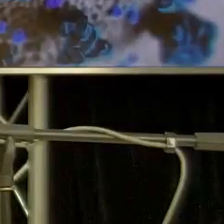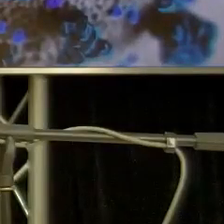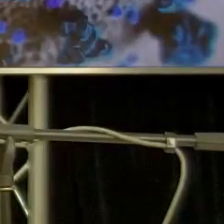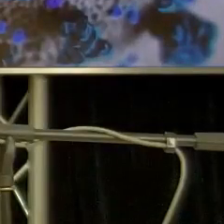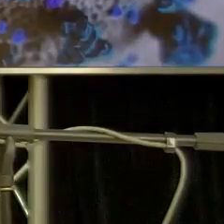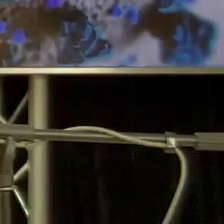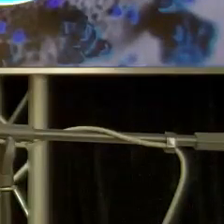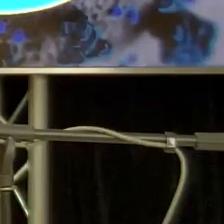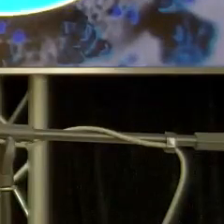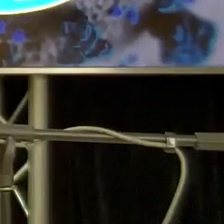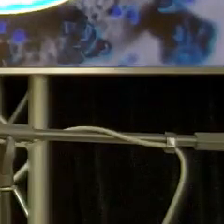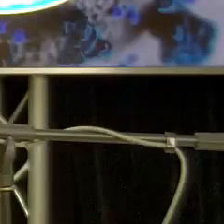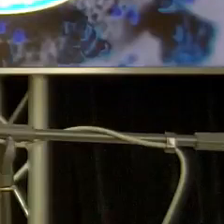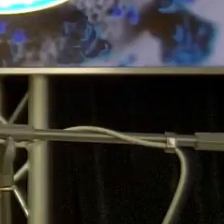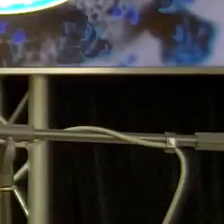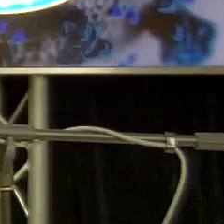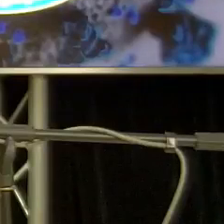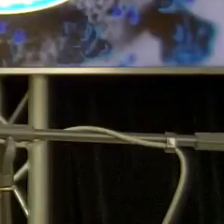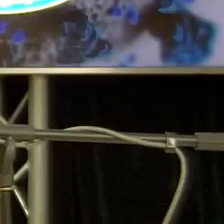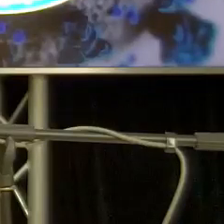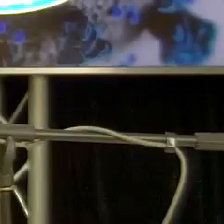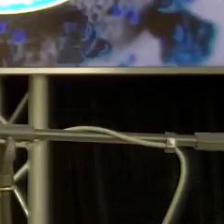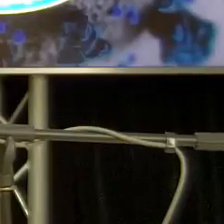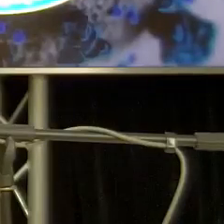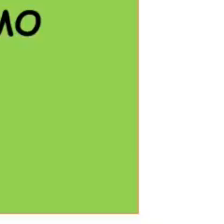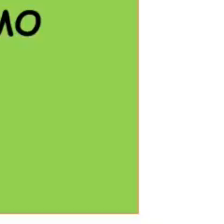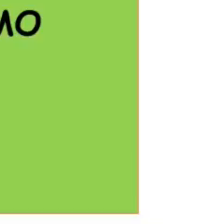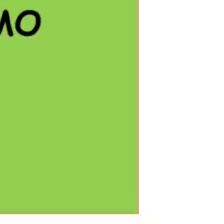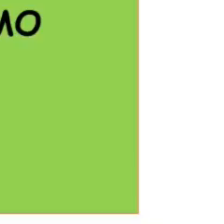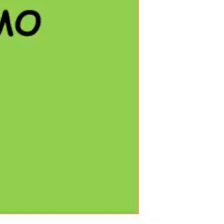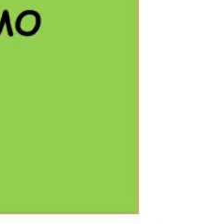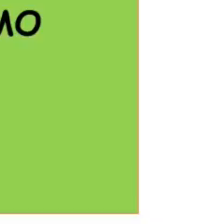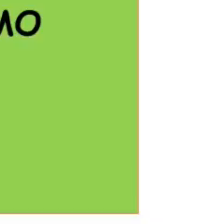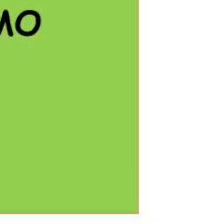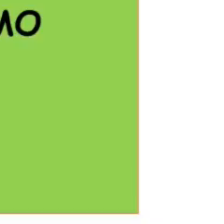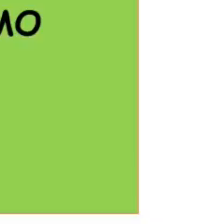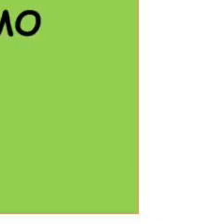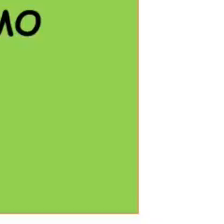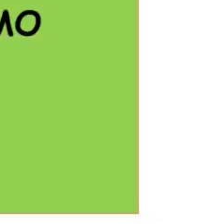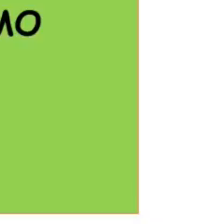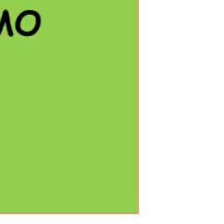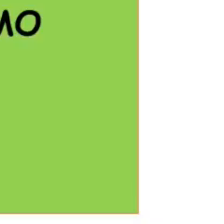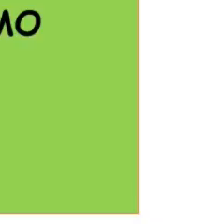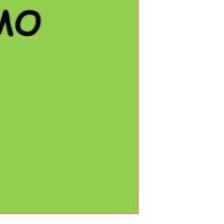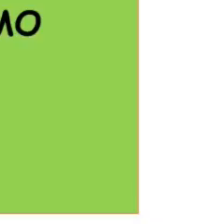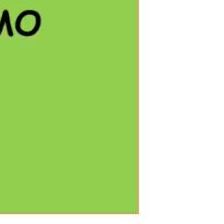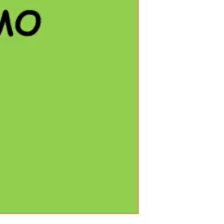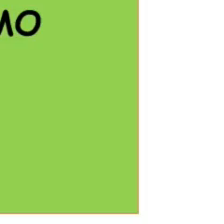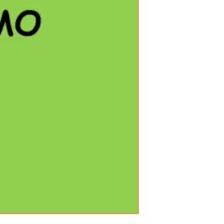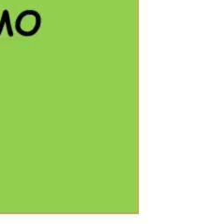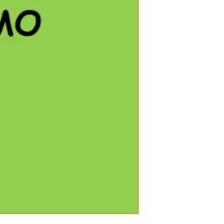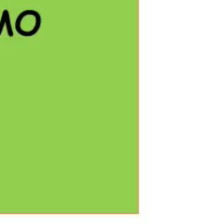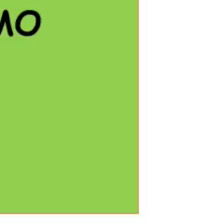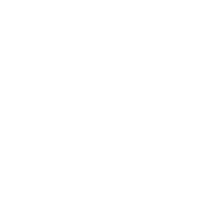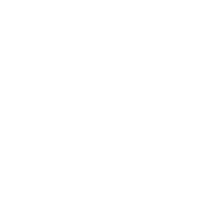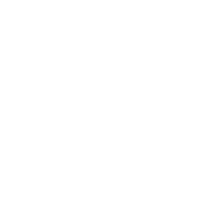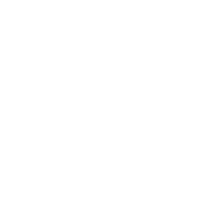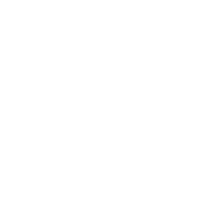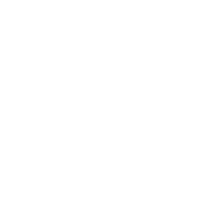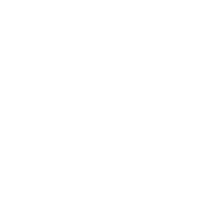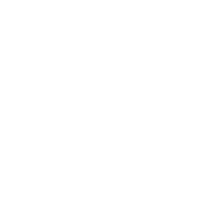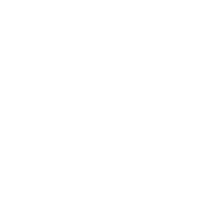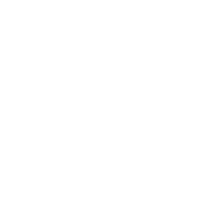situation report using the PowerPoint format. Today is International